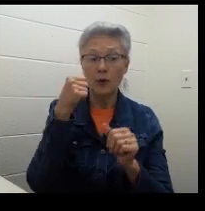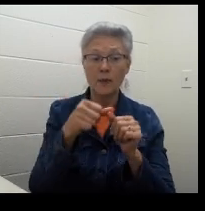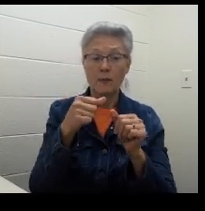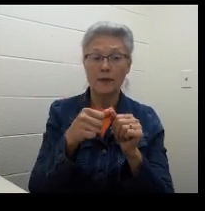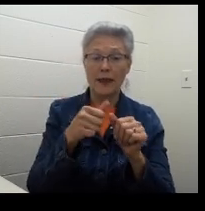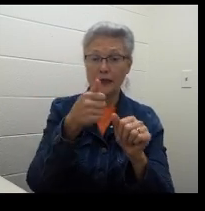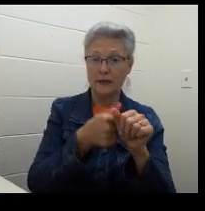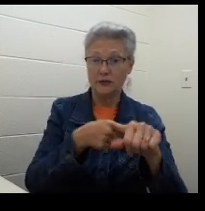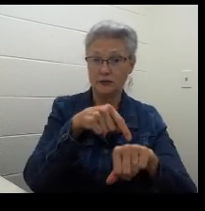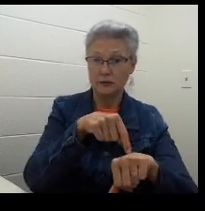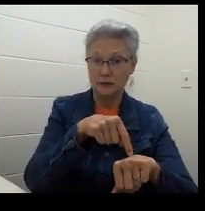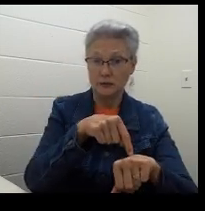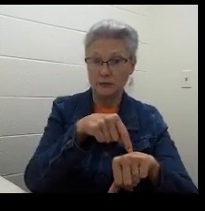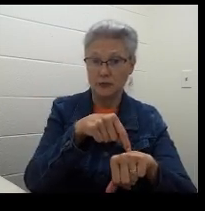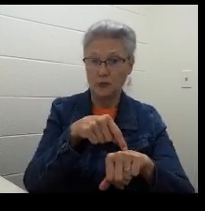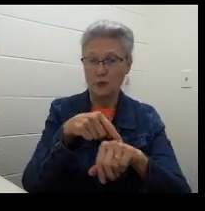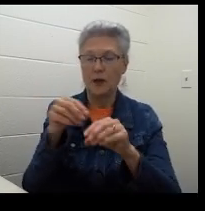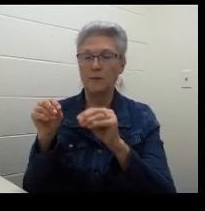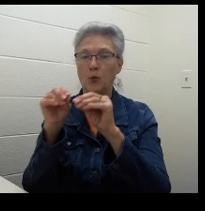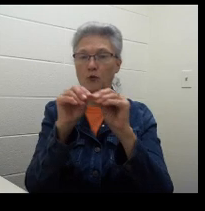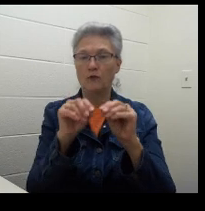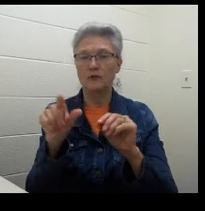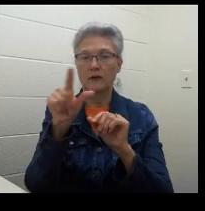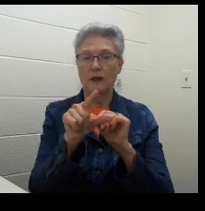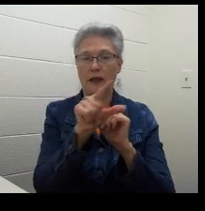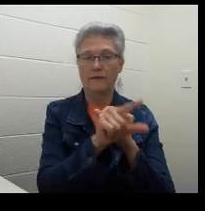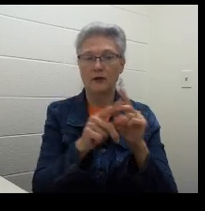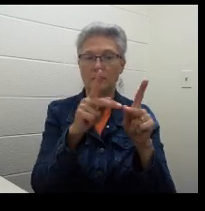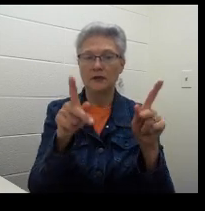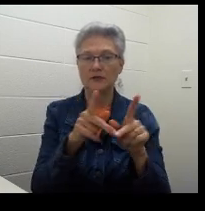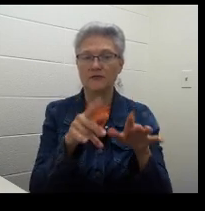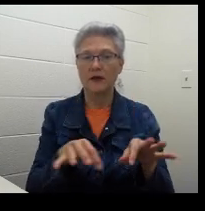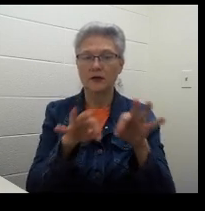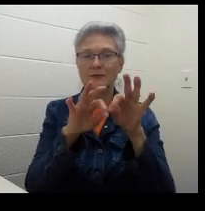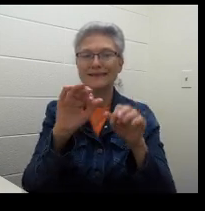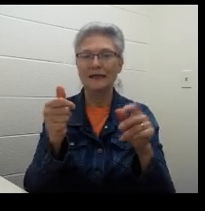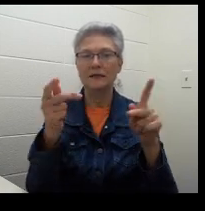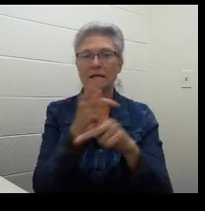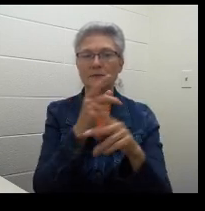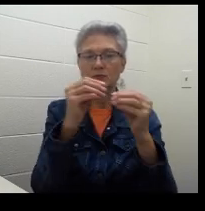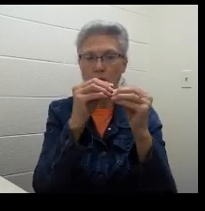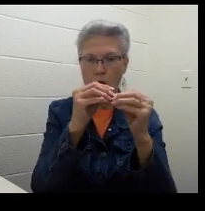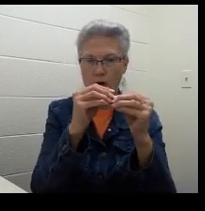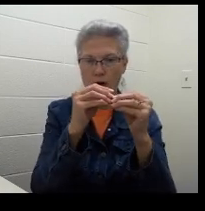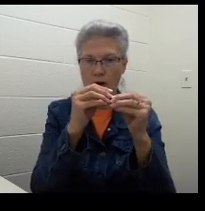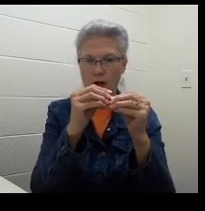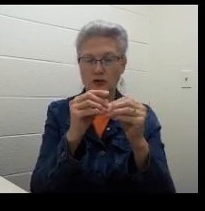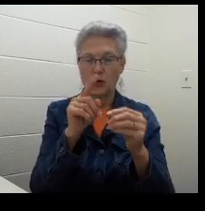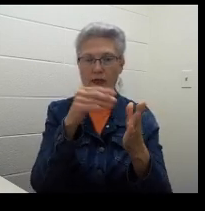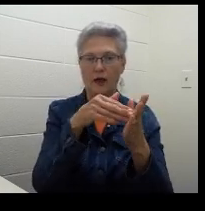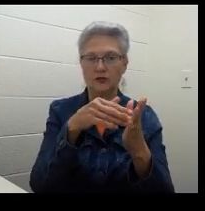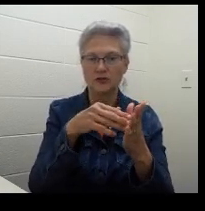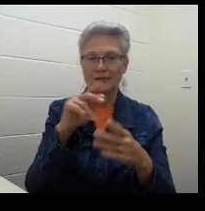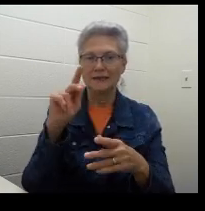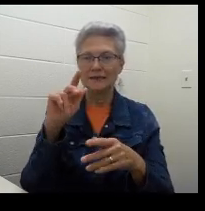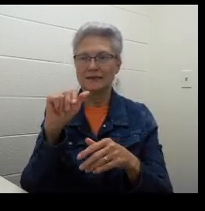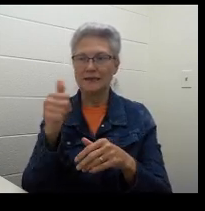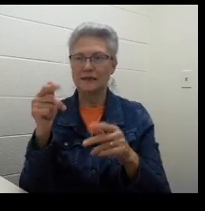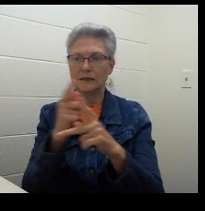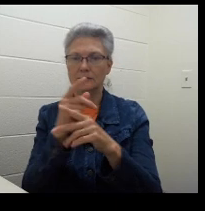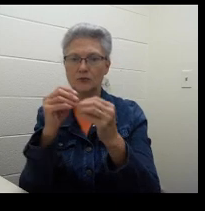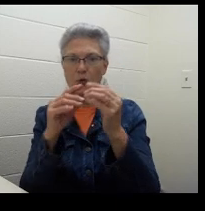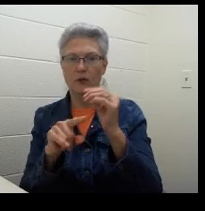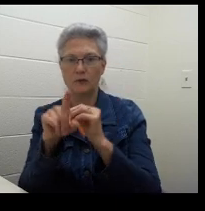Remember that each time we move to the left, the place value is getting 10 times greater. So thousands are 10 times greater